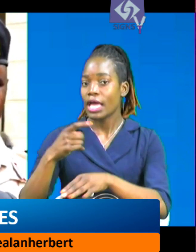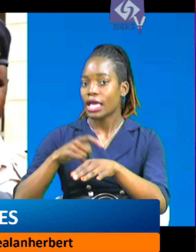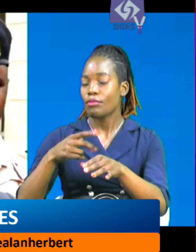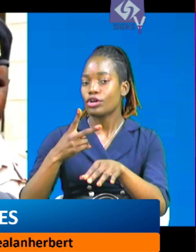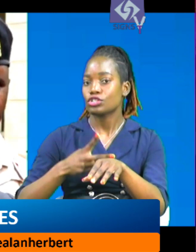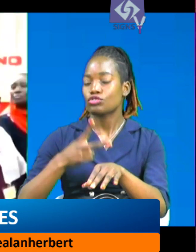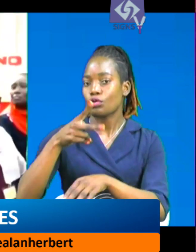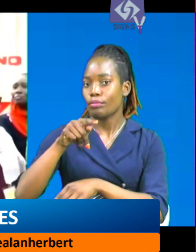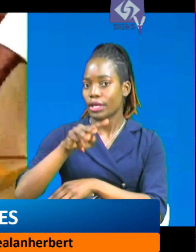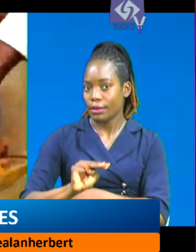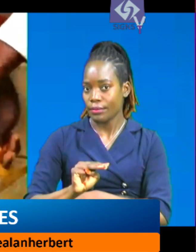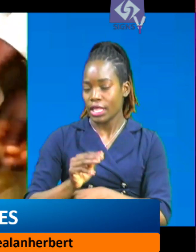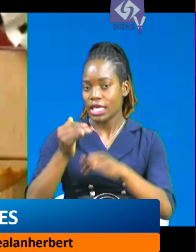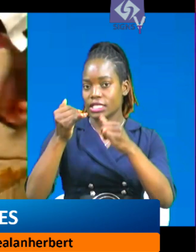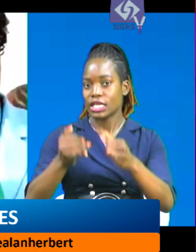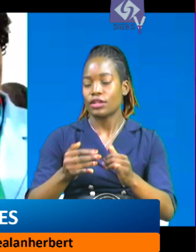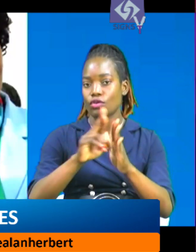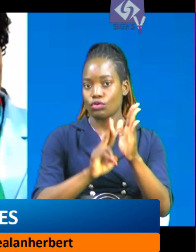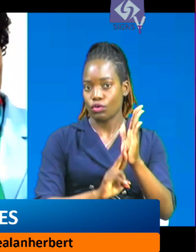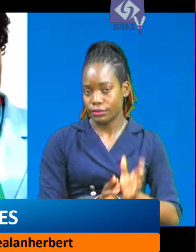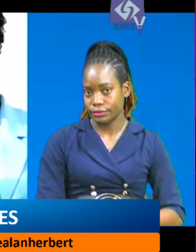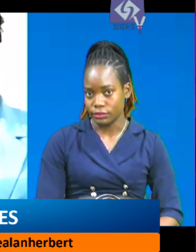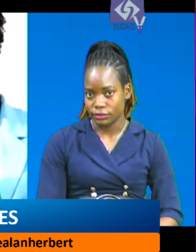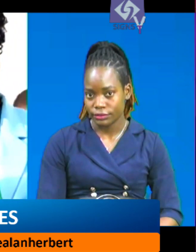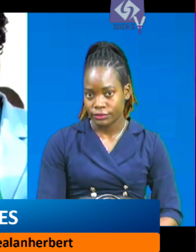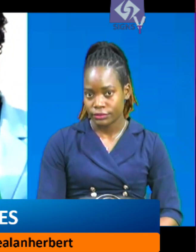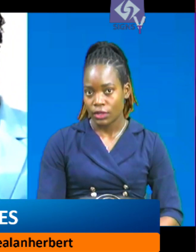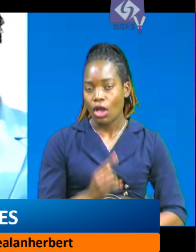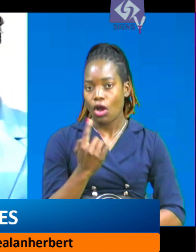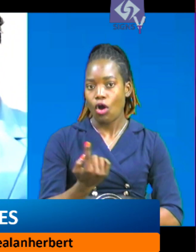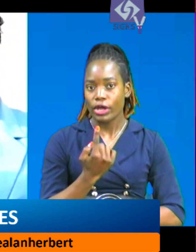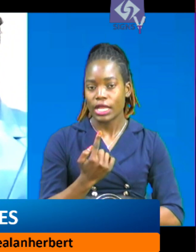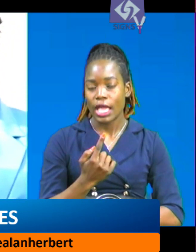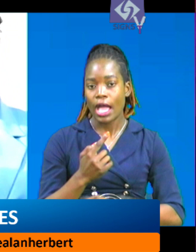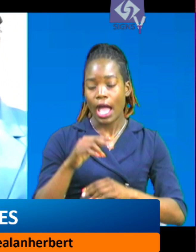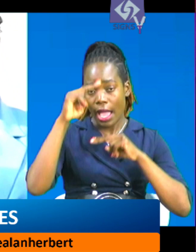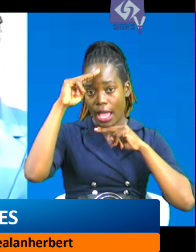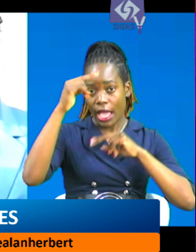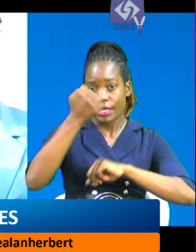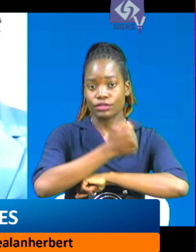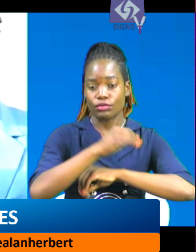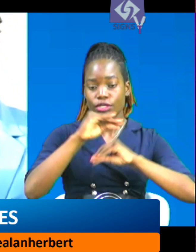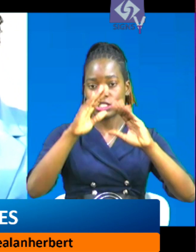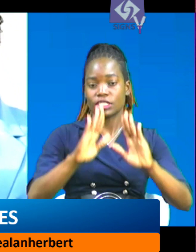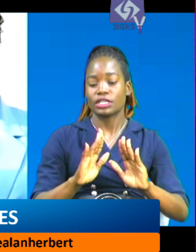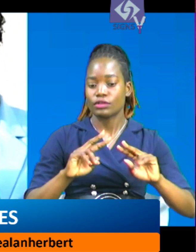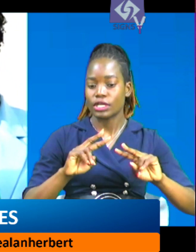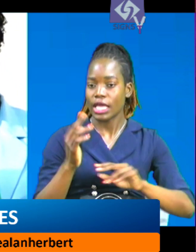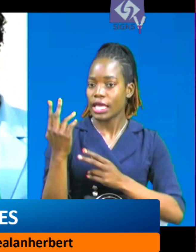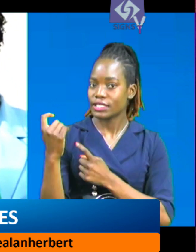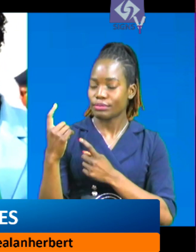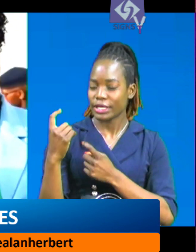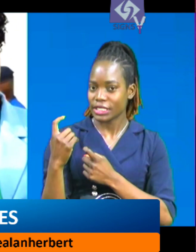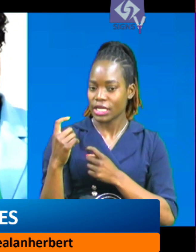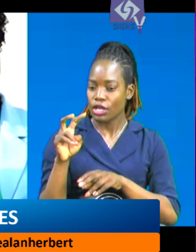p.m. That is the new rule. Only secondary school teachers will be expected to invigilate